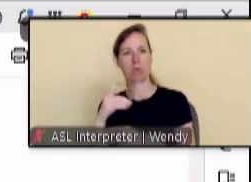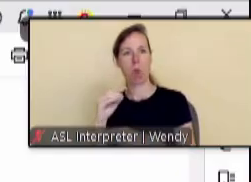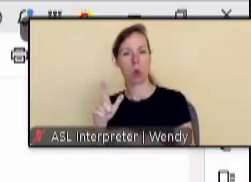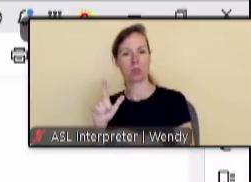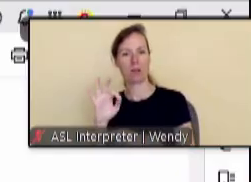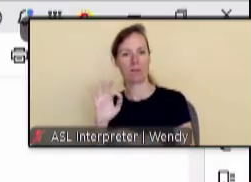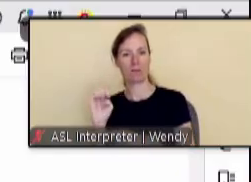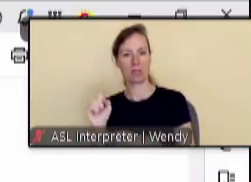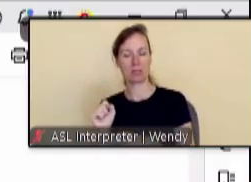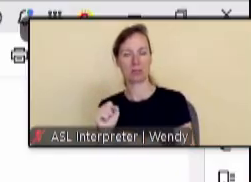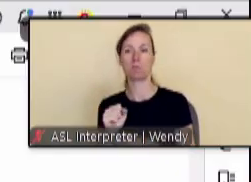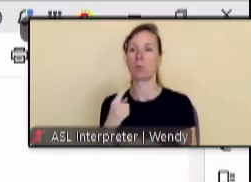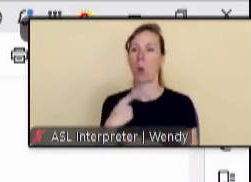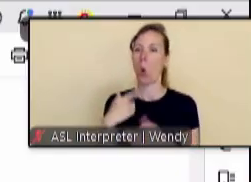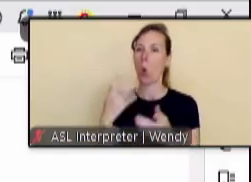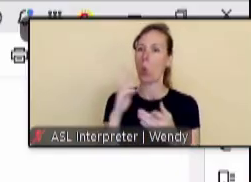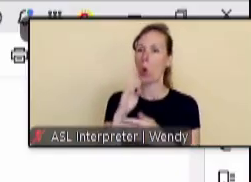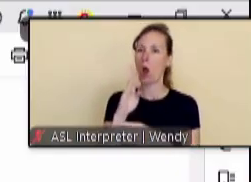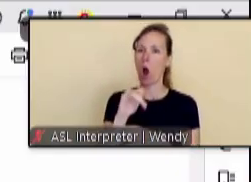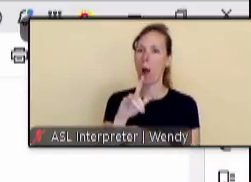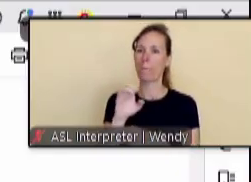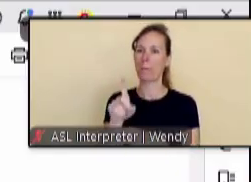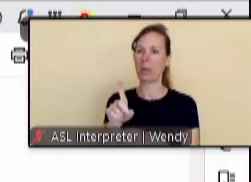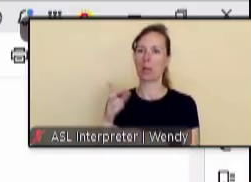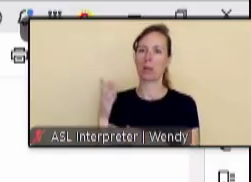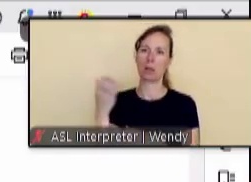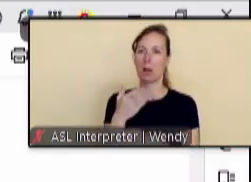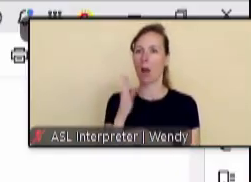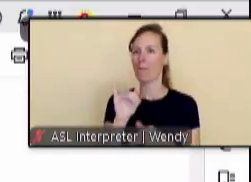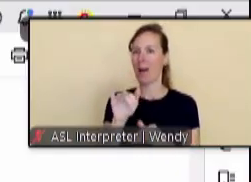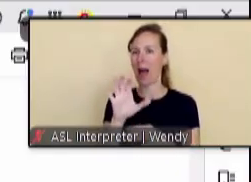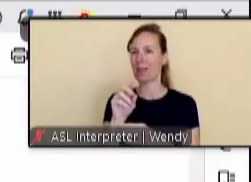the county monthly. Sometimes they've apparently